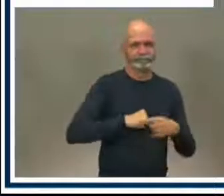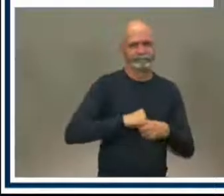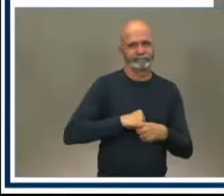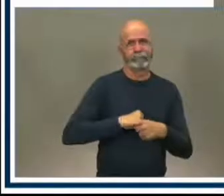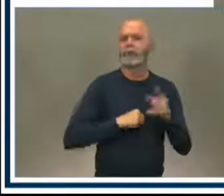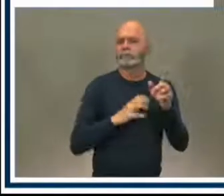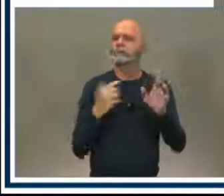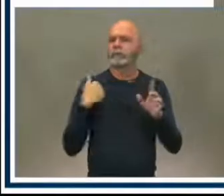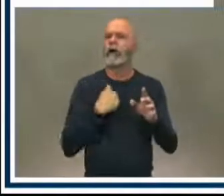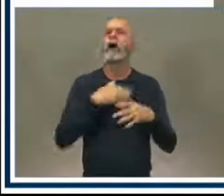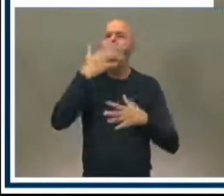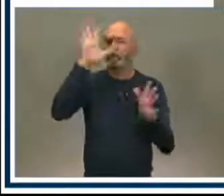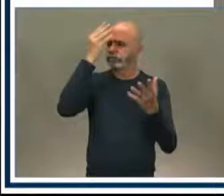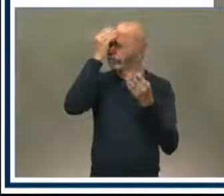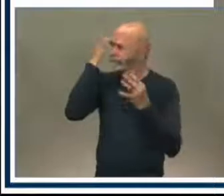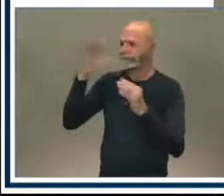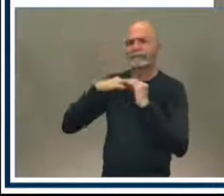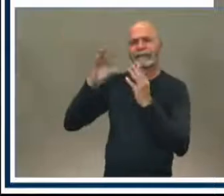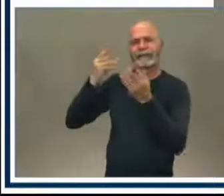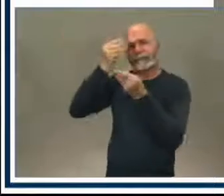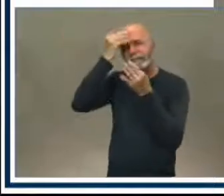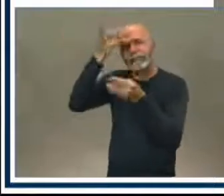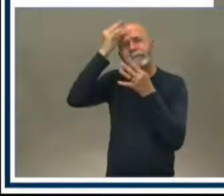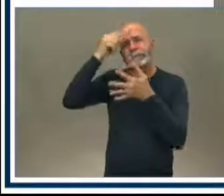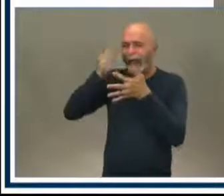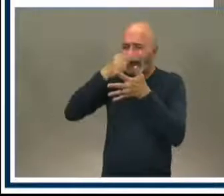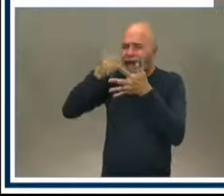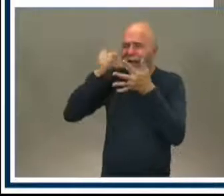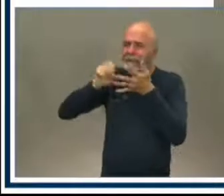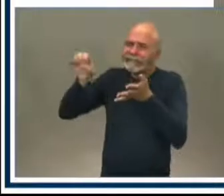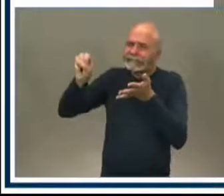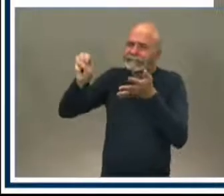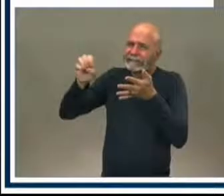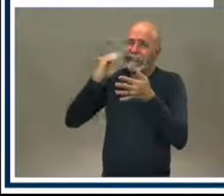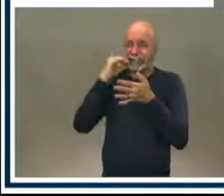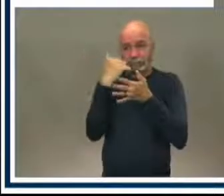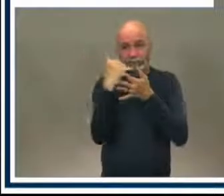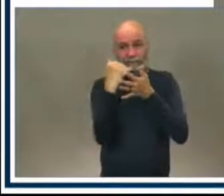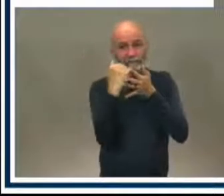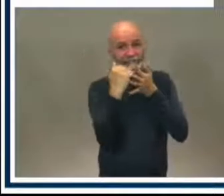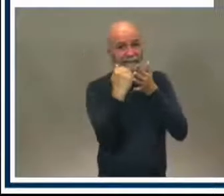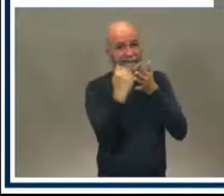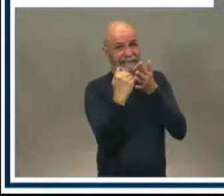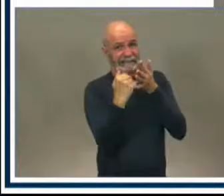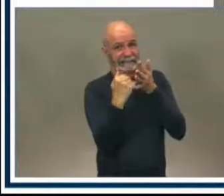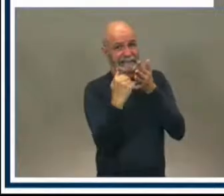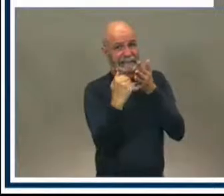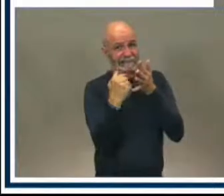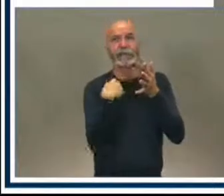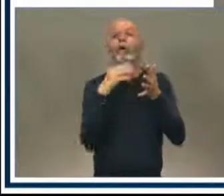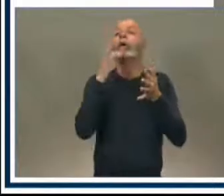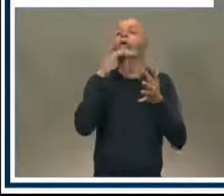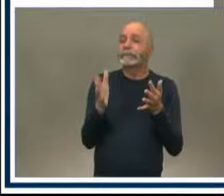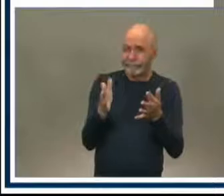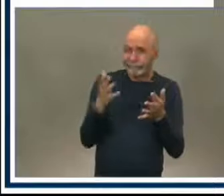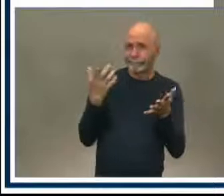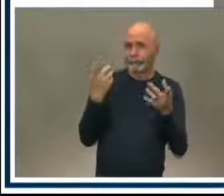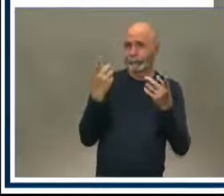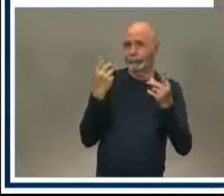We're working now, knowing that we have a few weeks. We're working on a strategy with our pediatric colleagues at